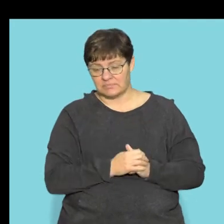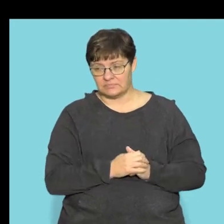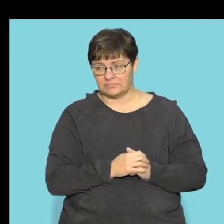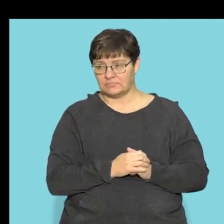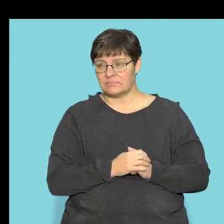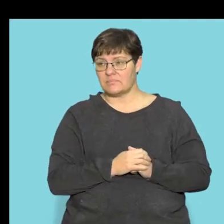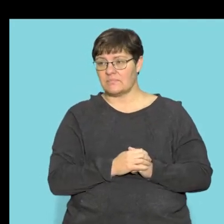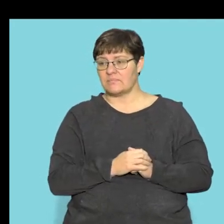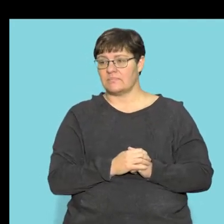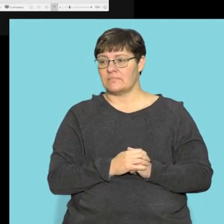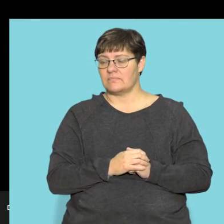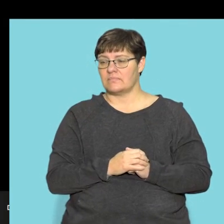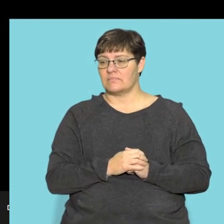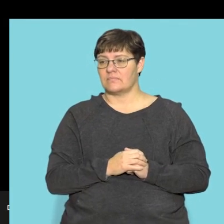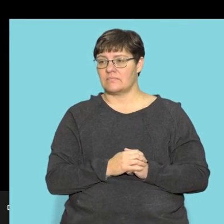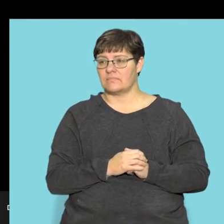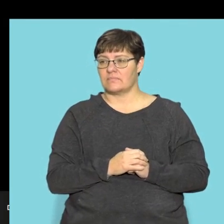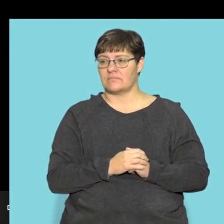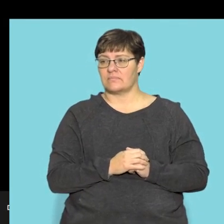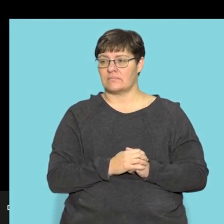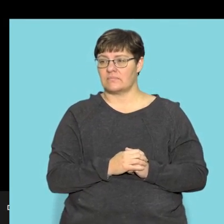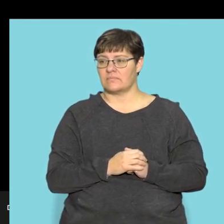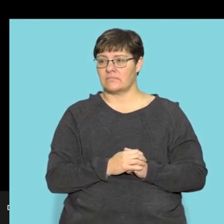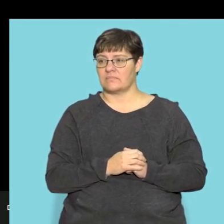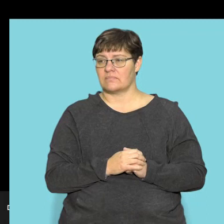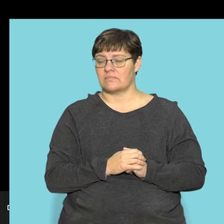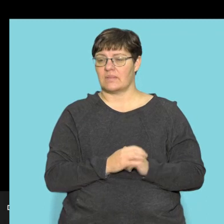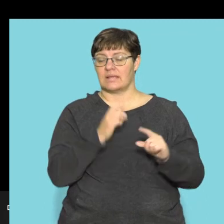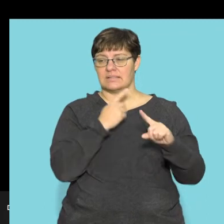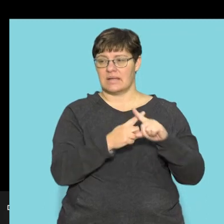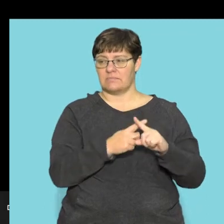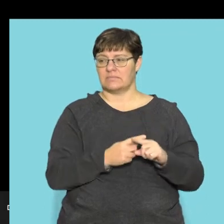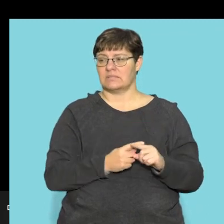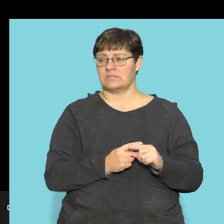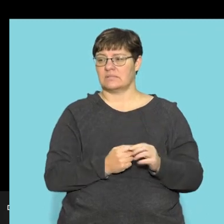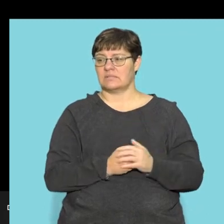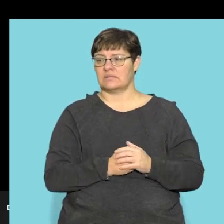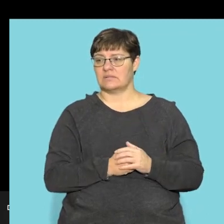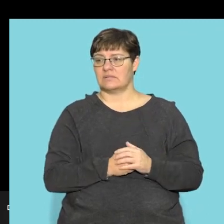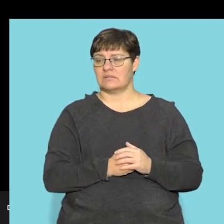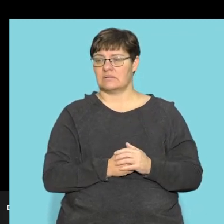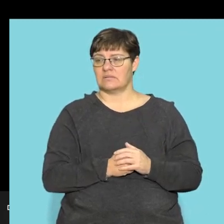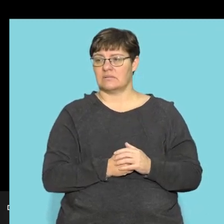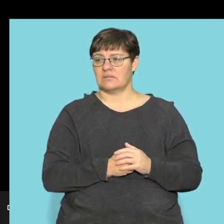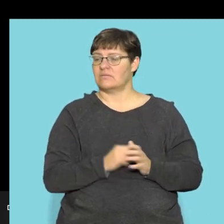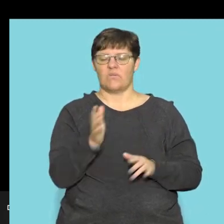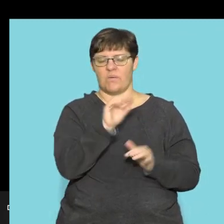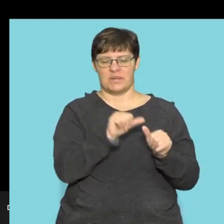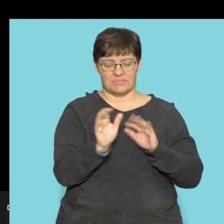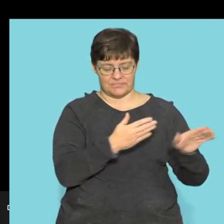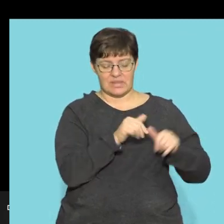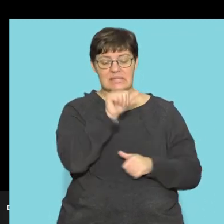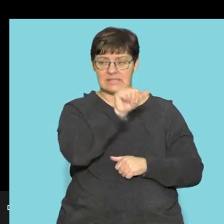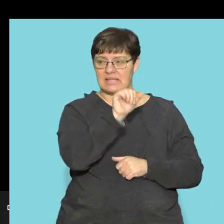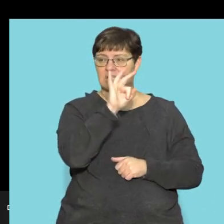to pay there for 1 month. So this is going to be, let me just multiply this by negative, but let's